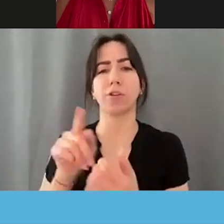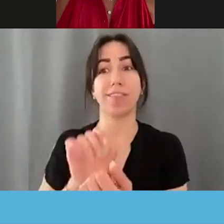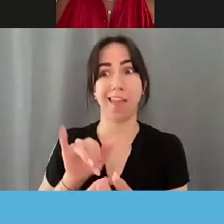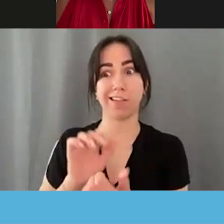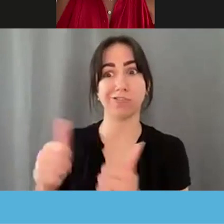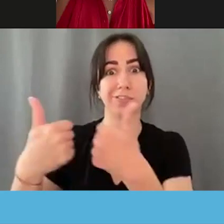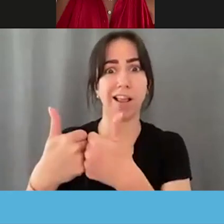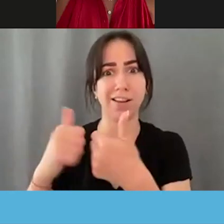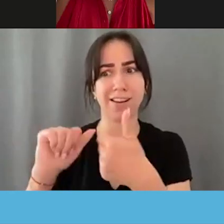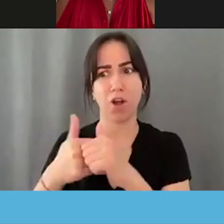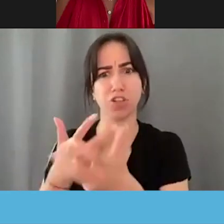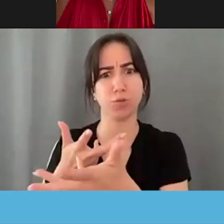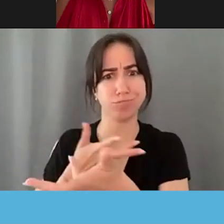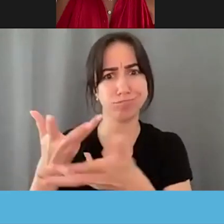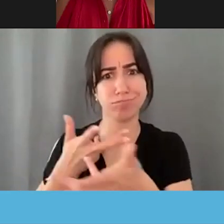or combat it?